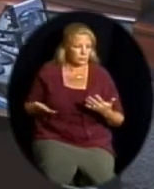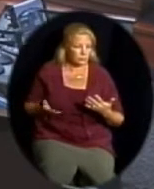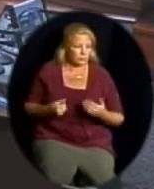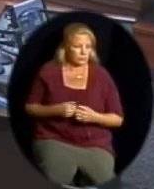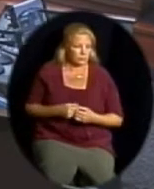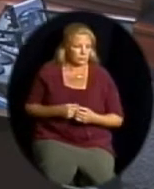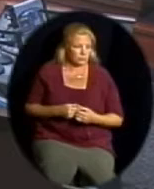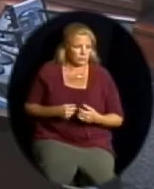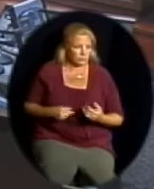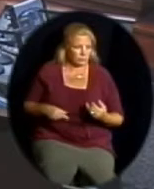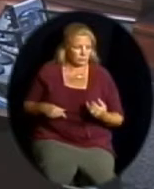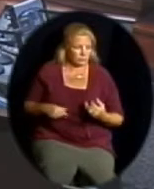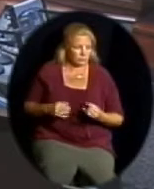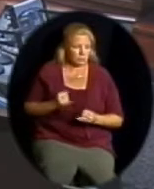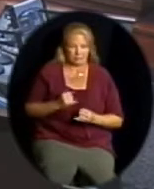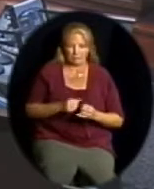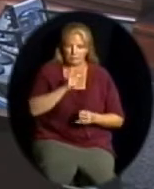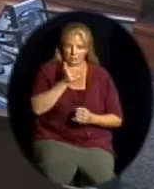Mrs. Wilhelm?